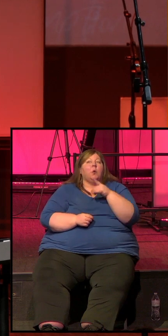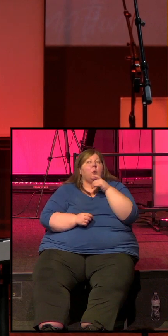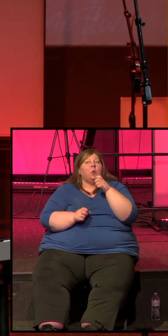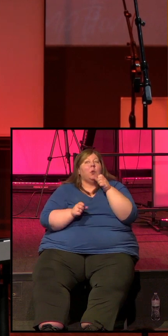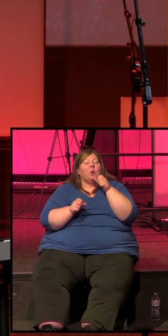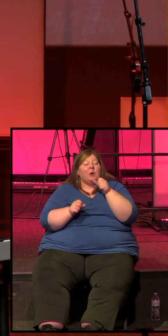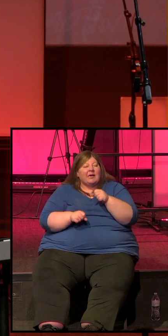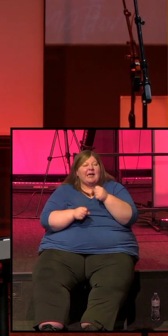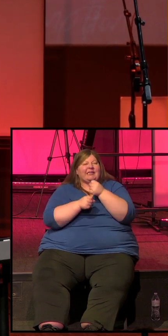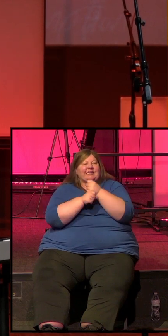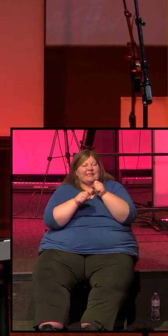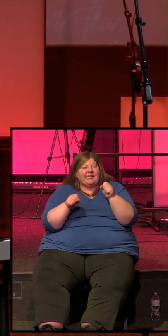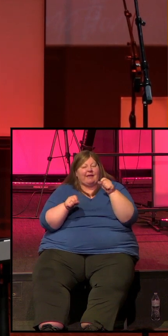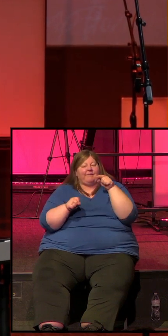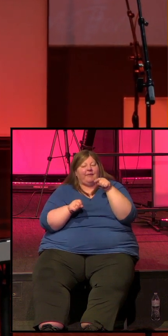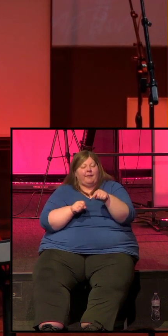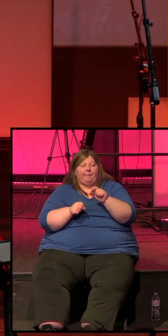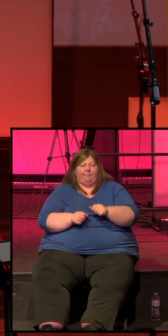to save them.